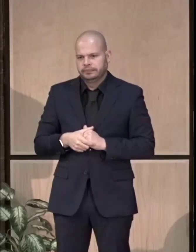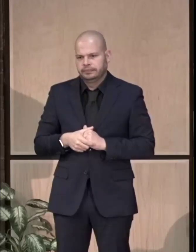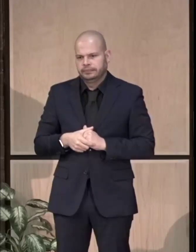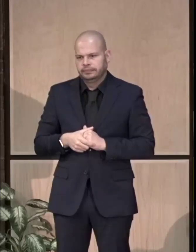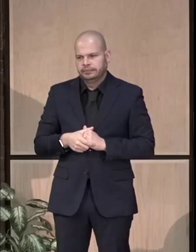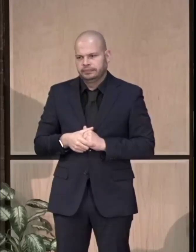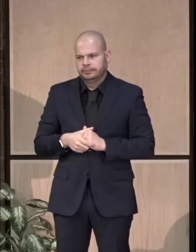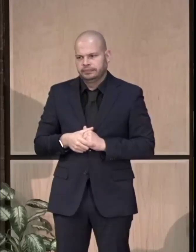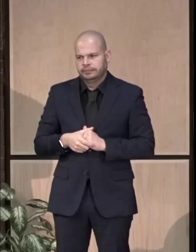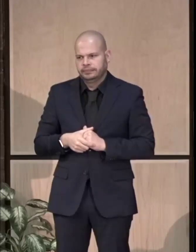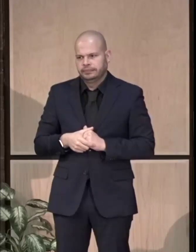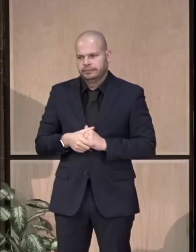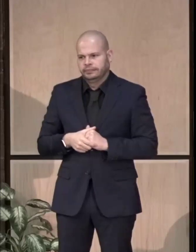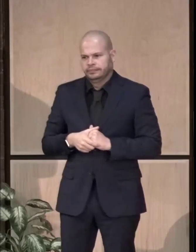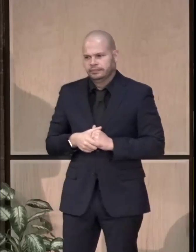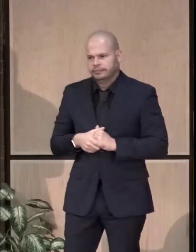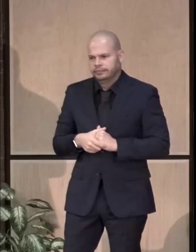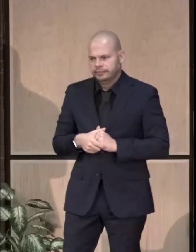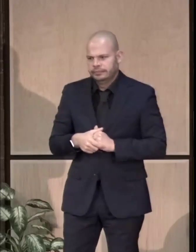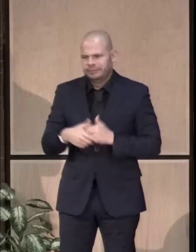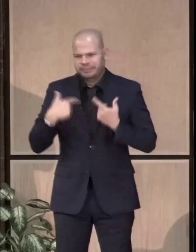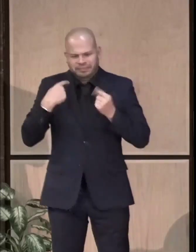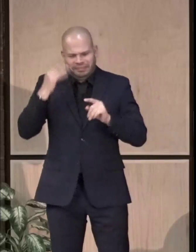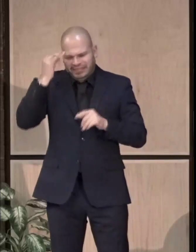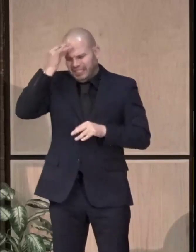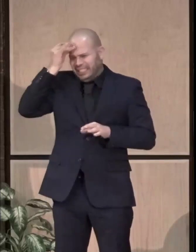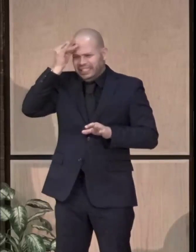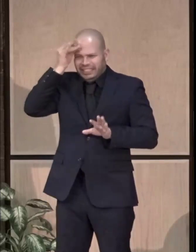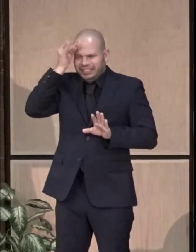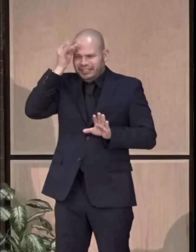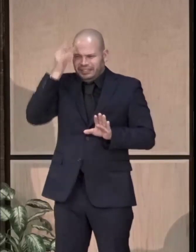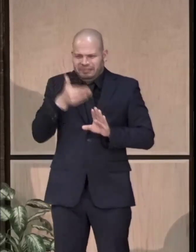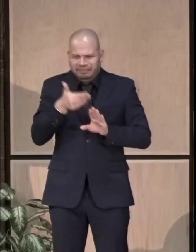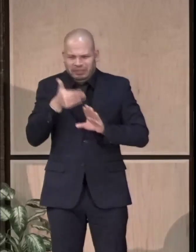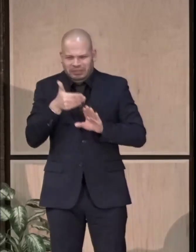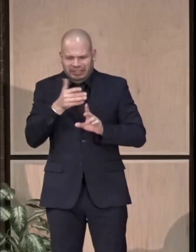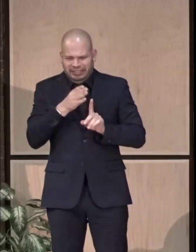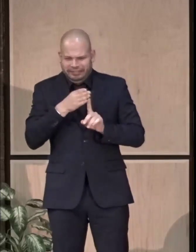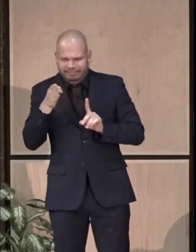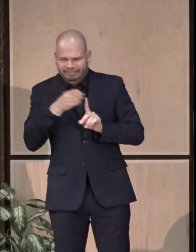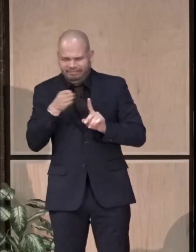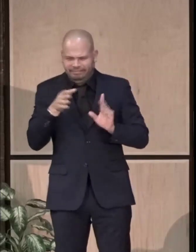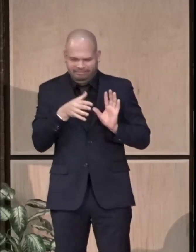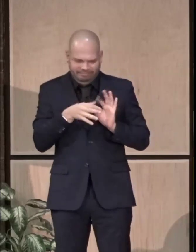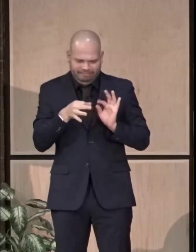I'm just trying to fill in the recollection before, prior to this the line that you're referring to.